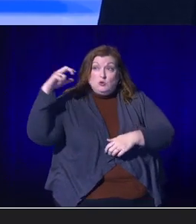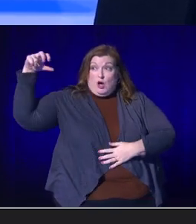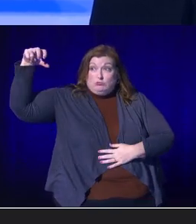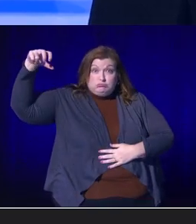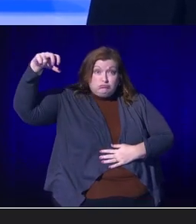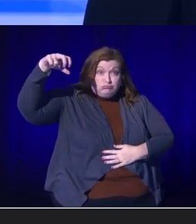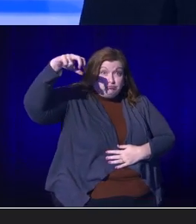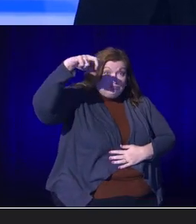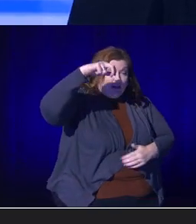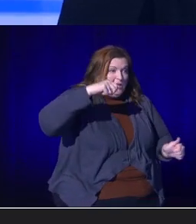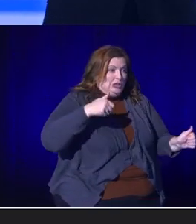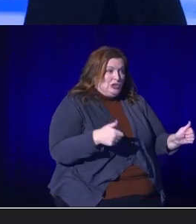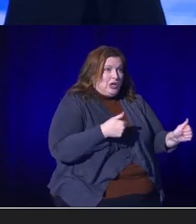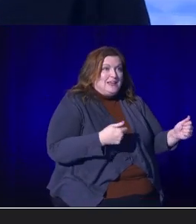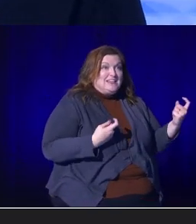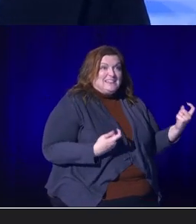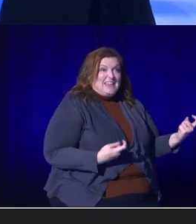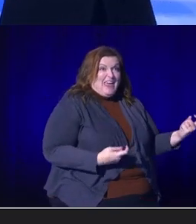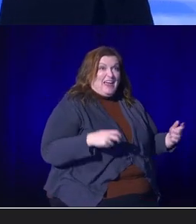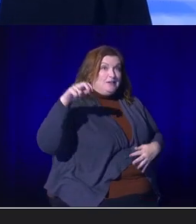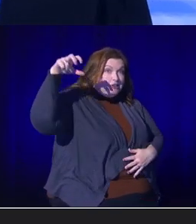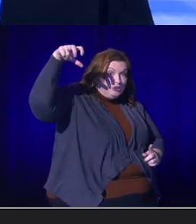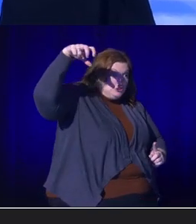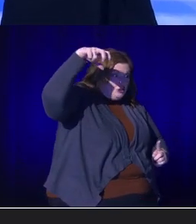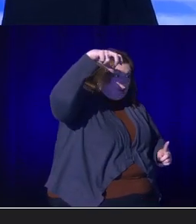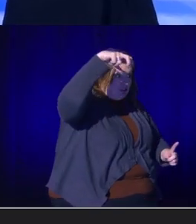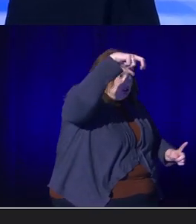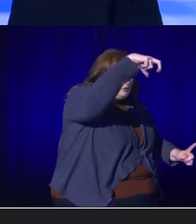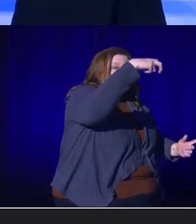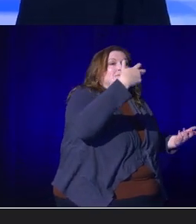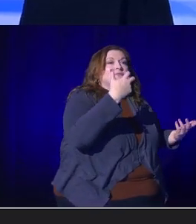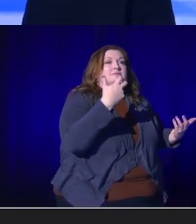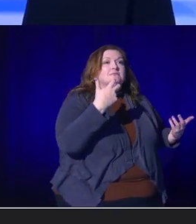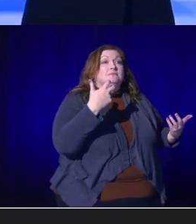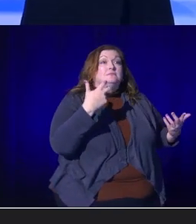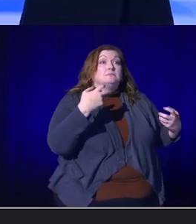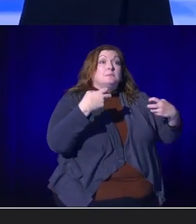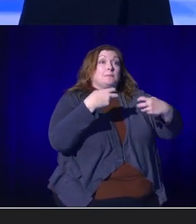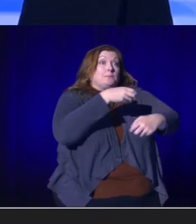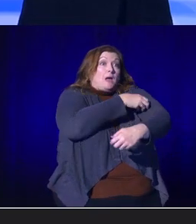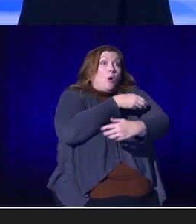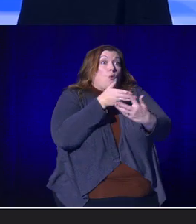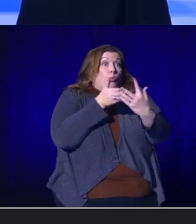drones chasing down the athletes. They're powered by batteries that perform